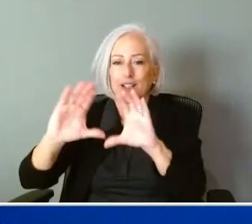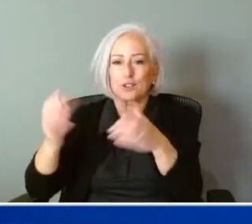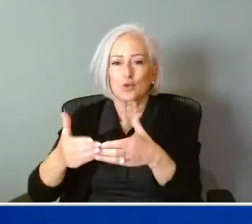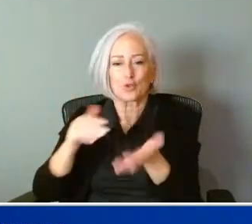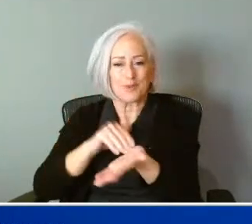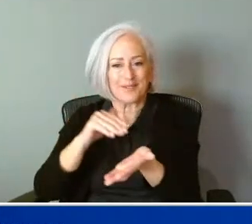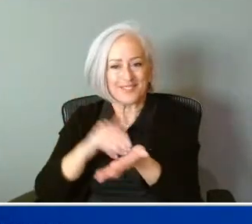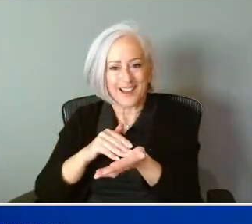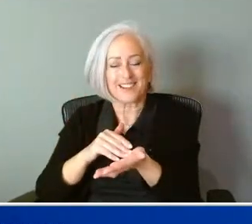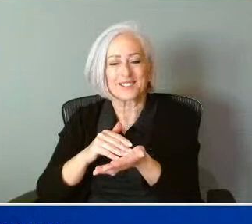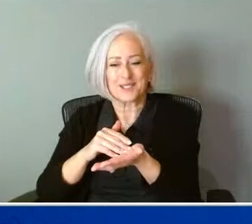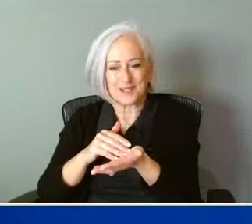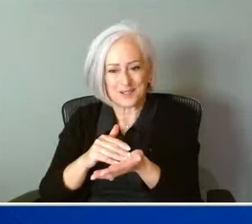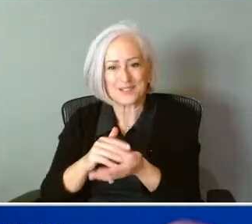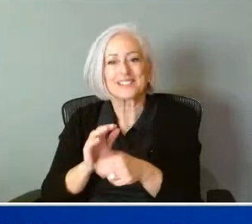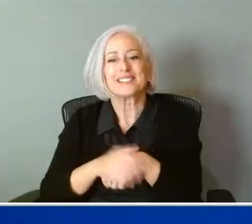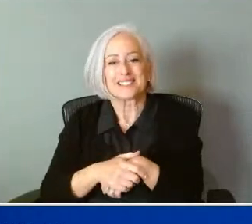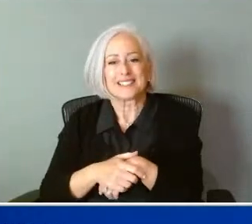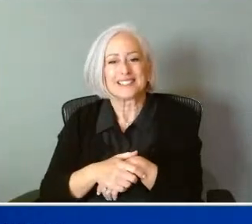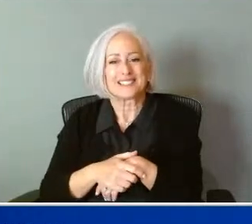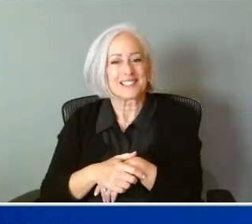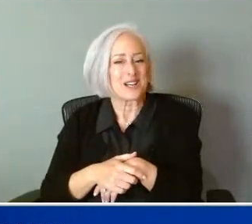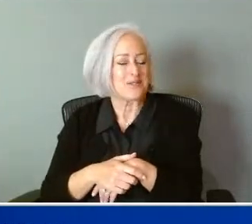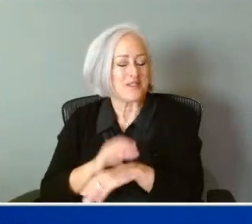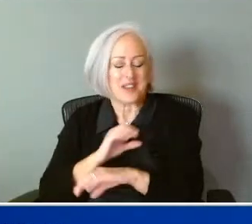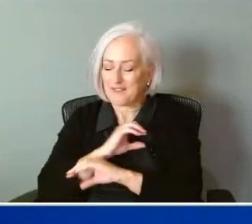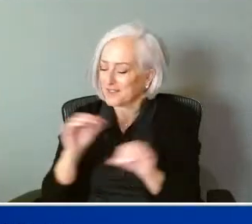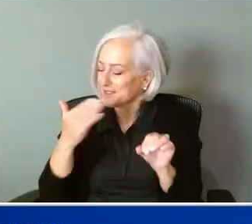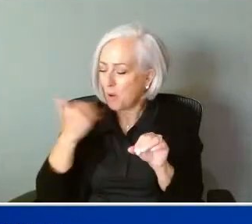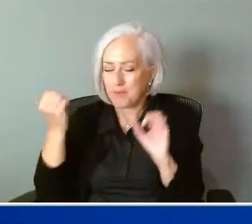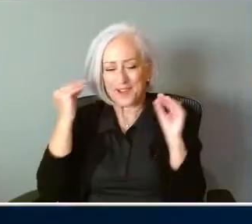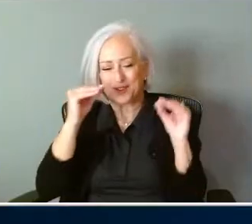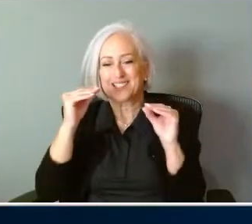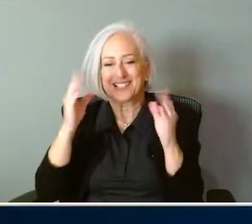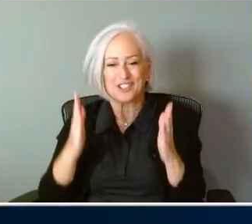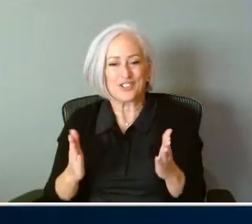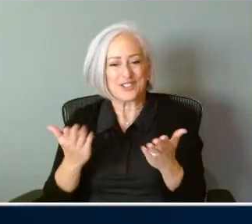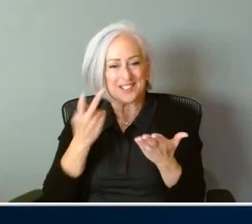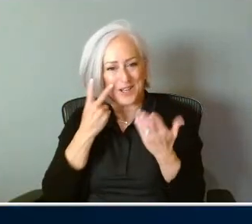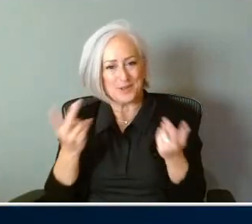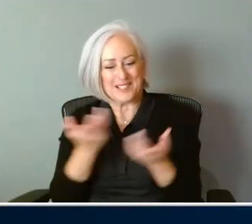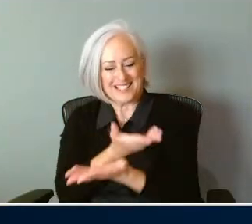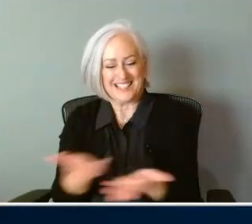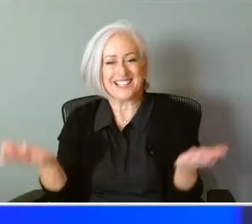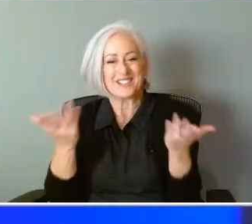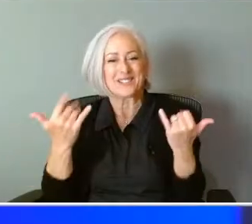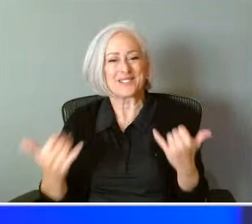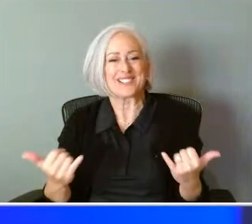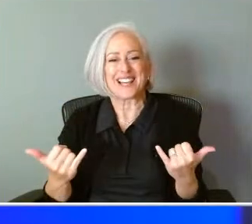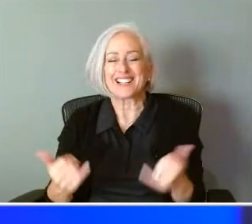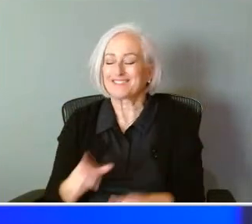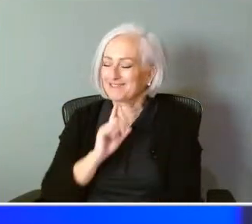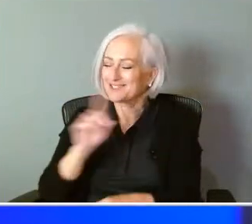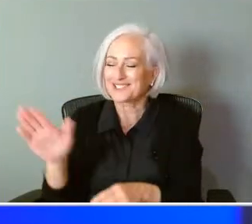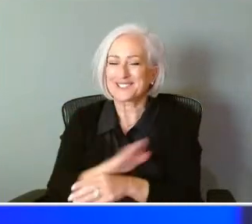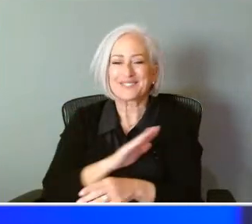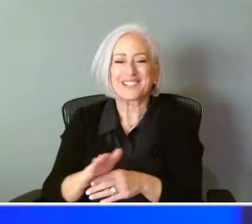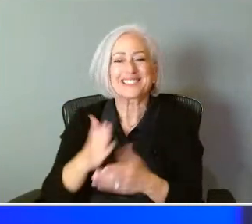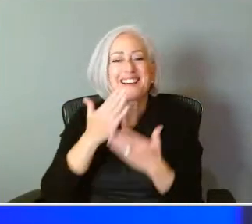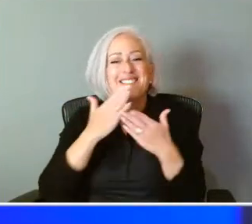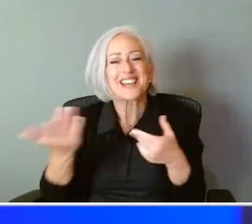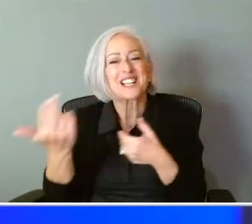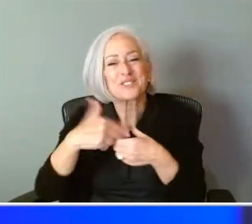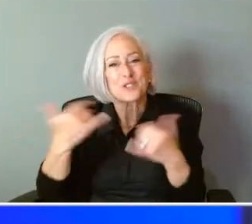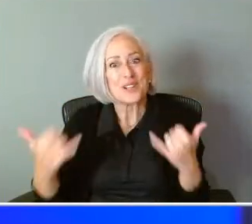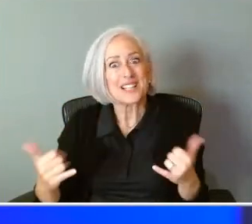and have no better teachers than we have seen right here on the show today. No doubt. Thanks to our guest, and thanks to our viewers for being with us today. Have a